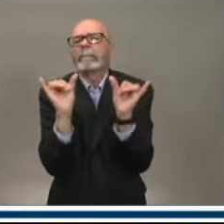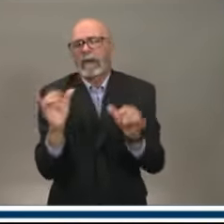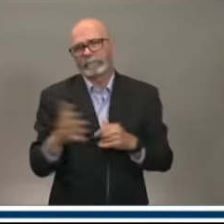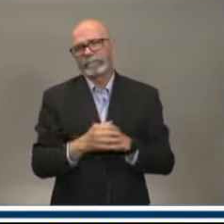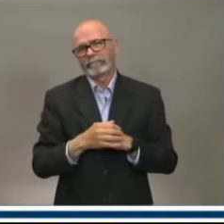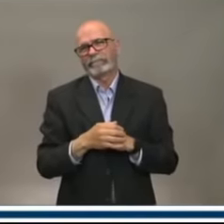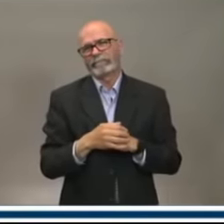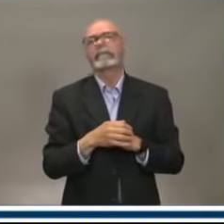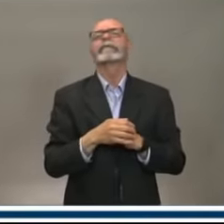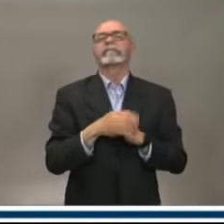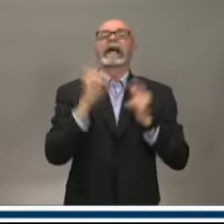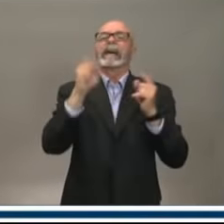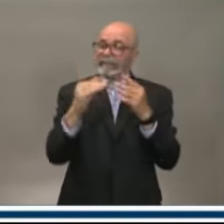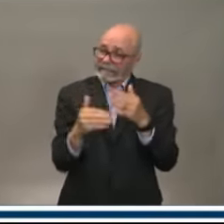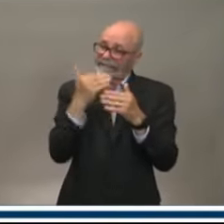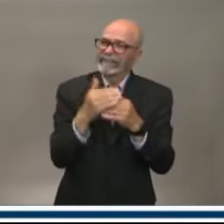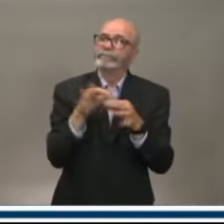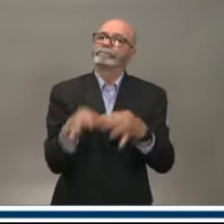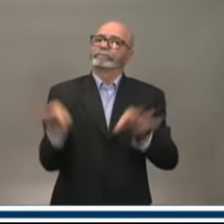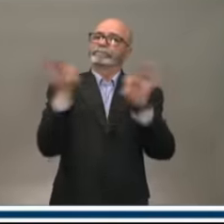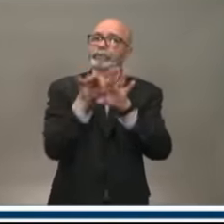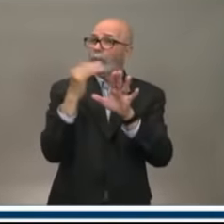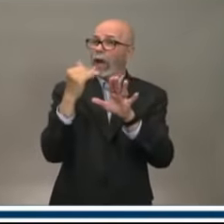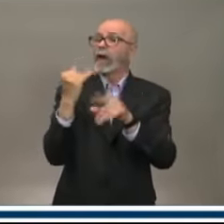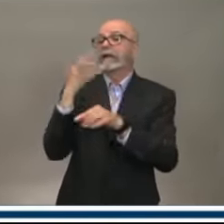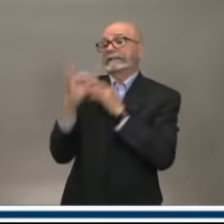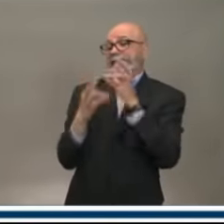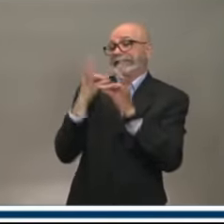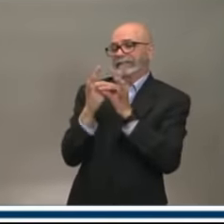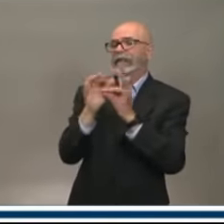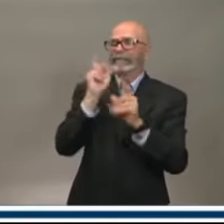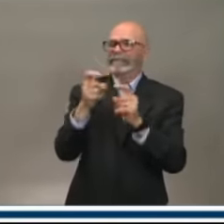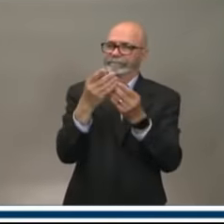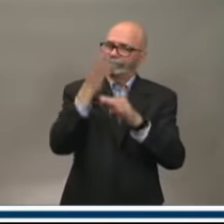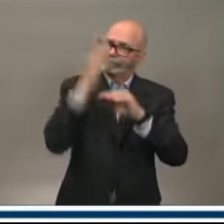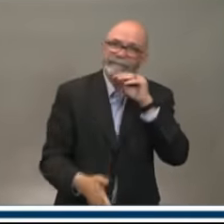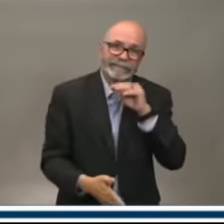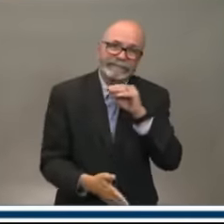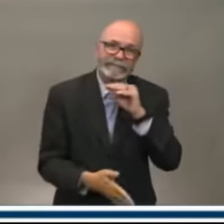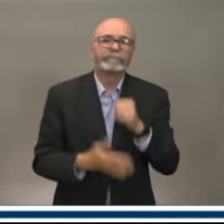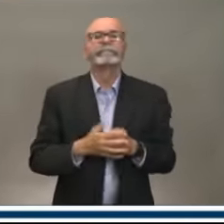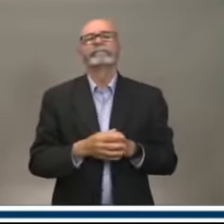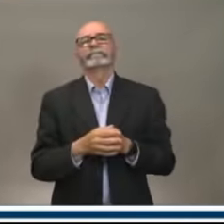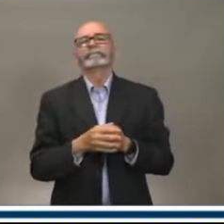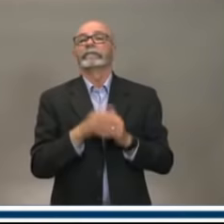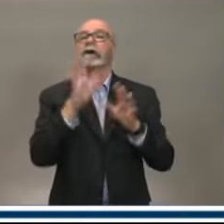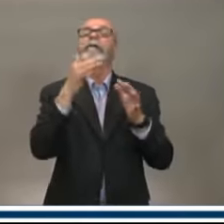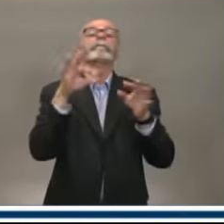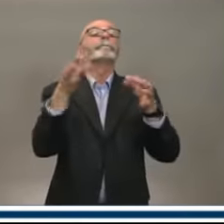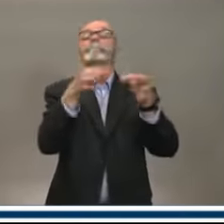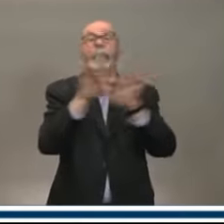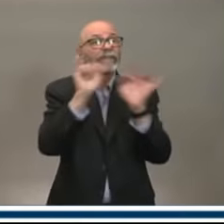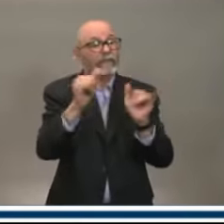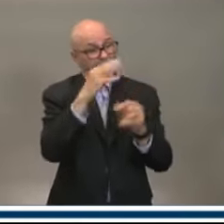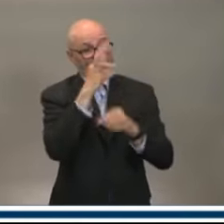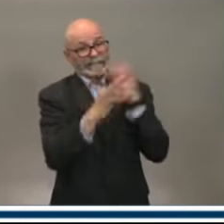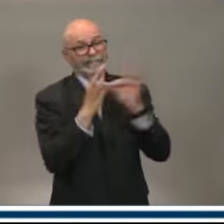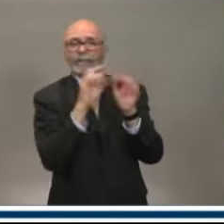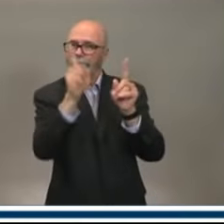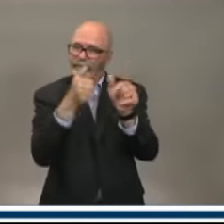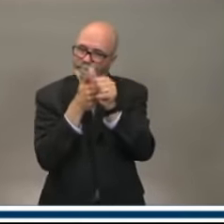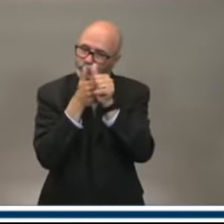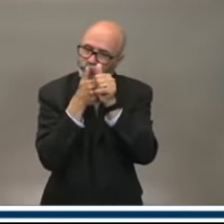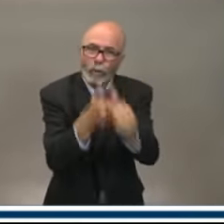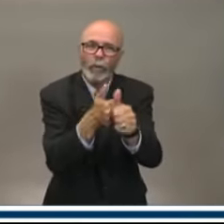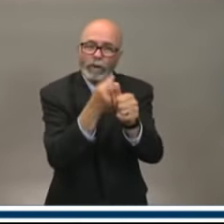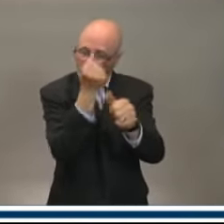as necessary for testing. It's important that people continue to understand that process. This Sunday's Mother's Day, which